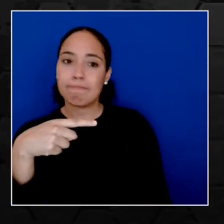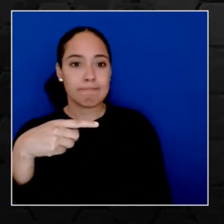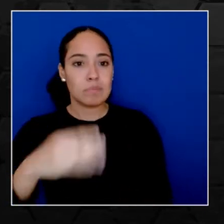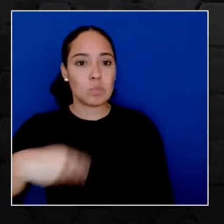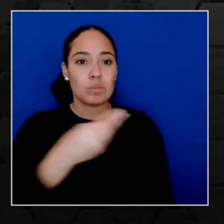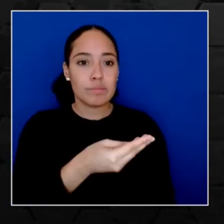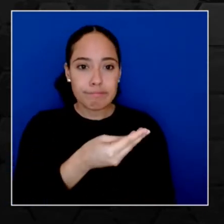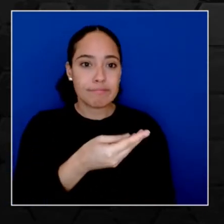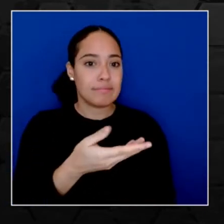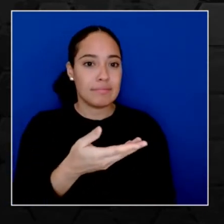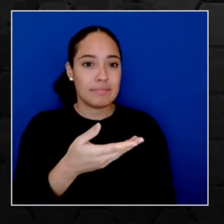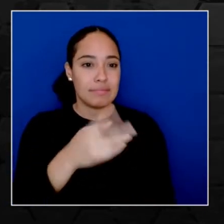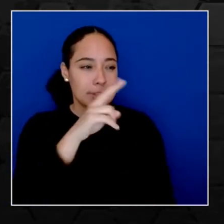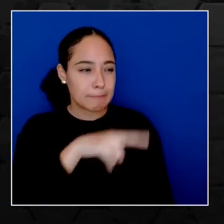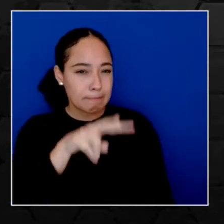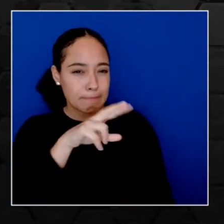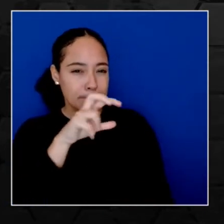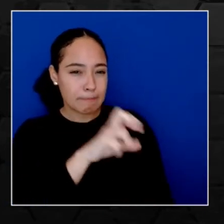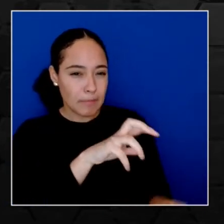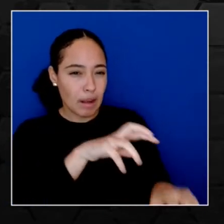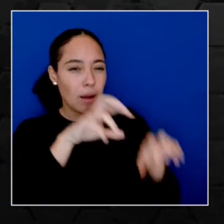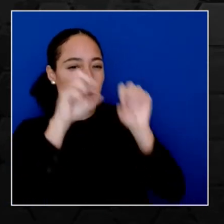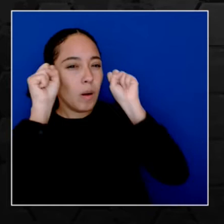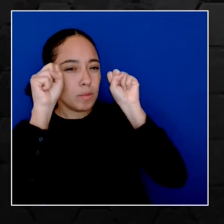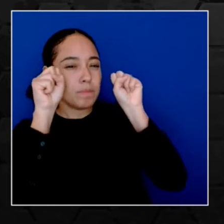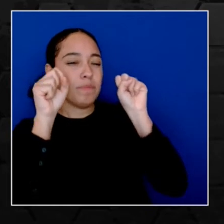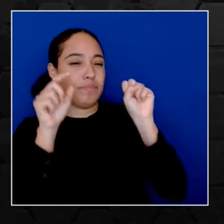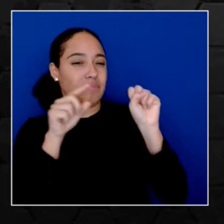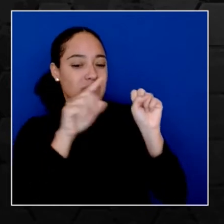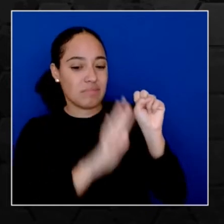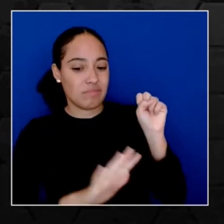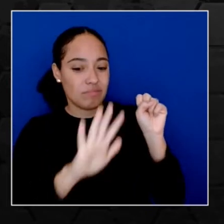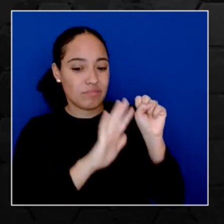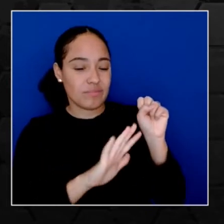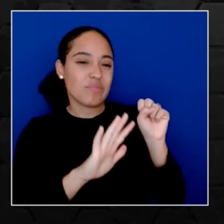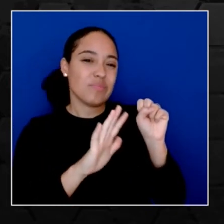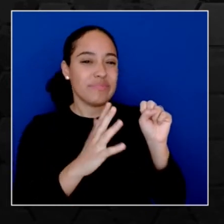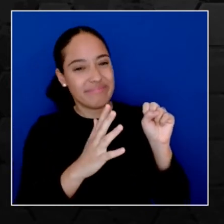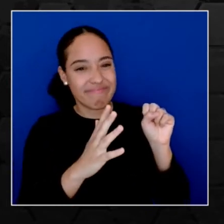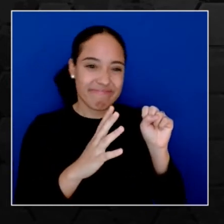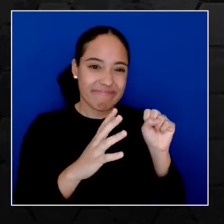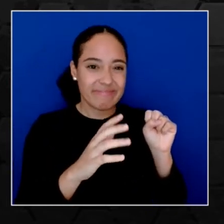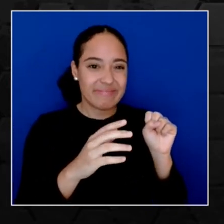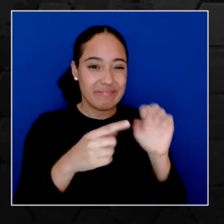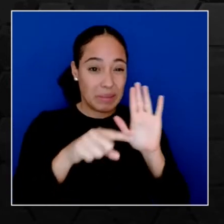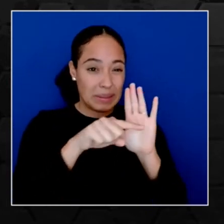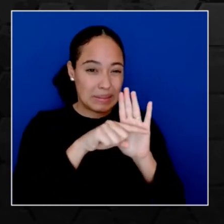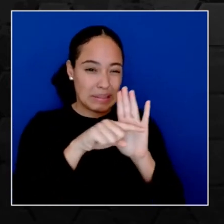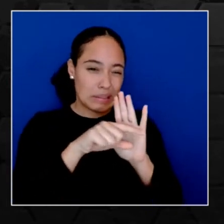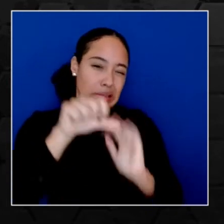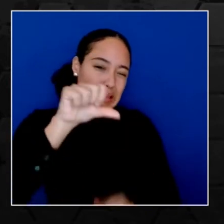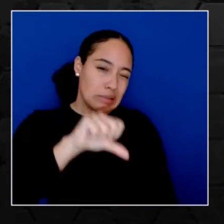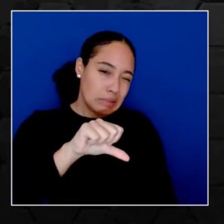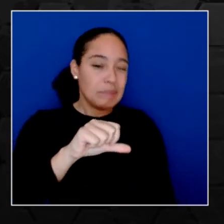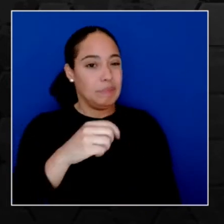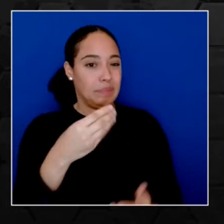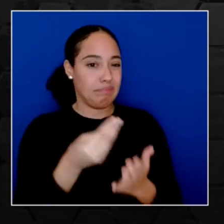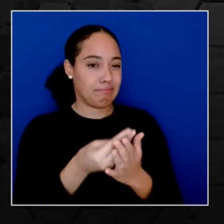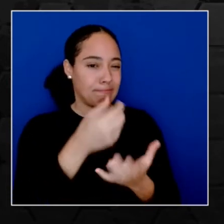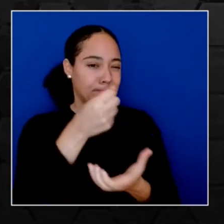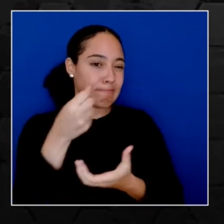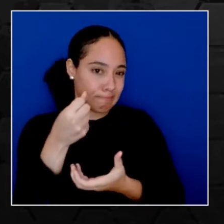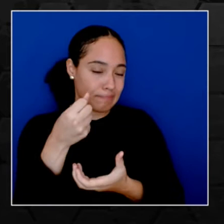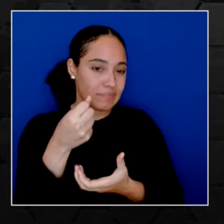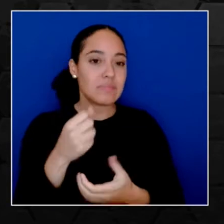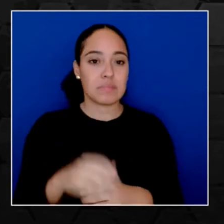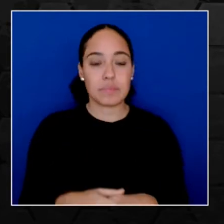where behavioral biometrics come in play. The next one is signature analysis, which clearly is other e-signature or the digital